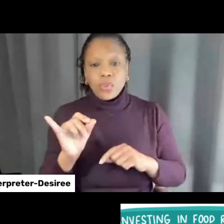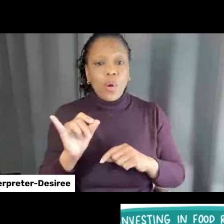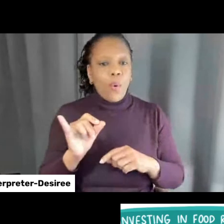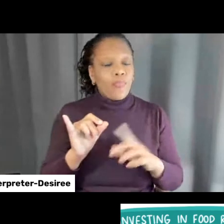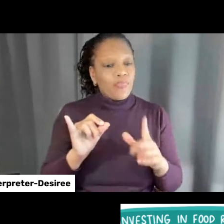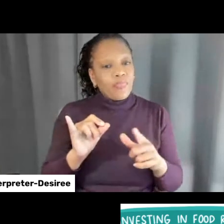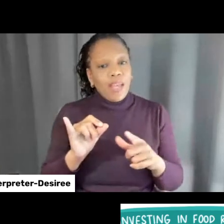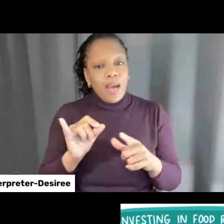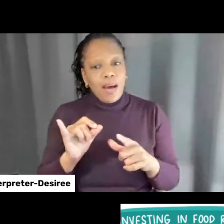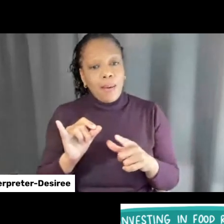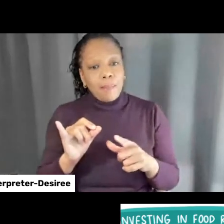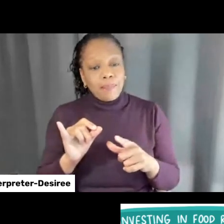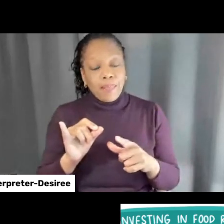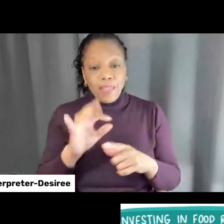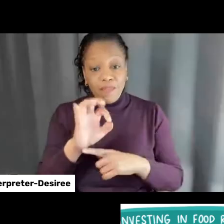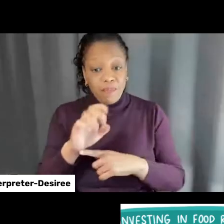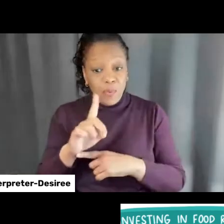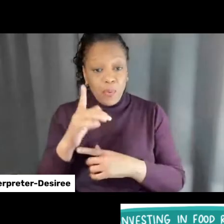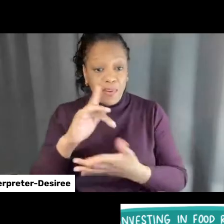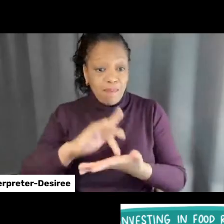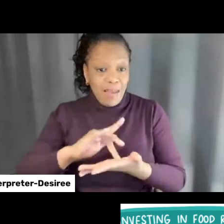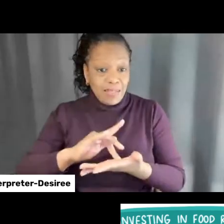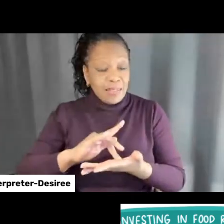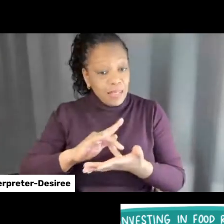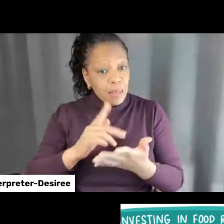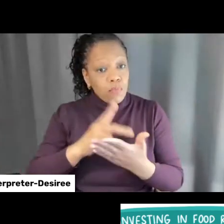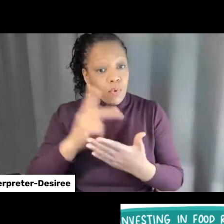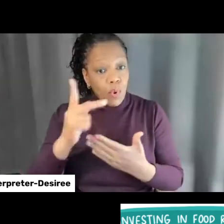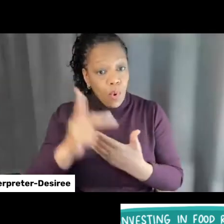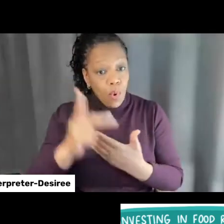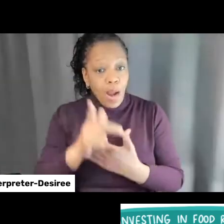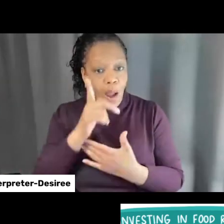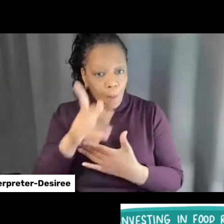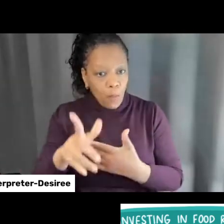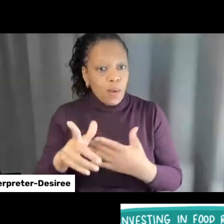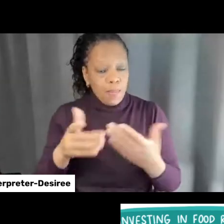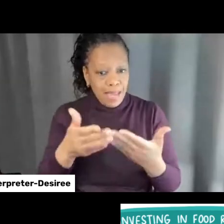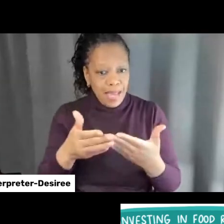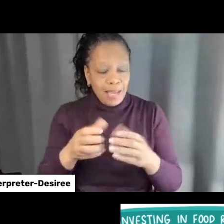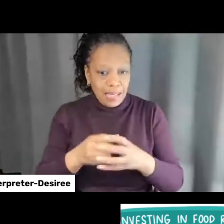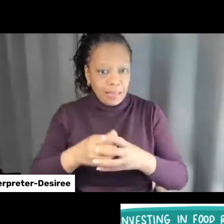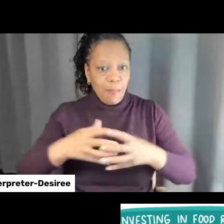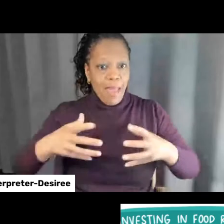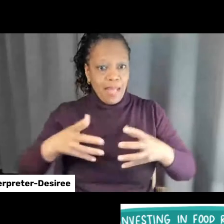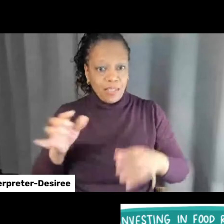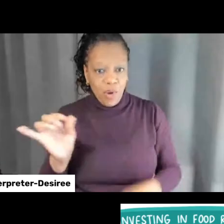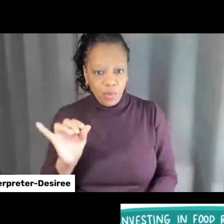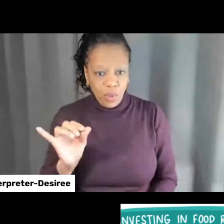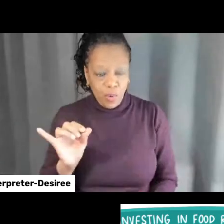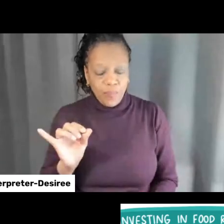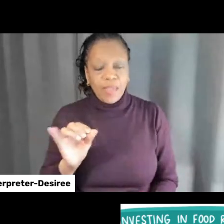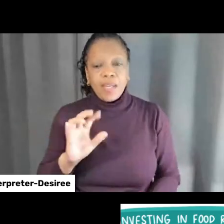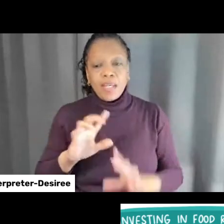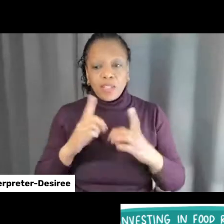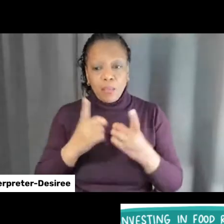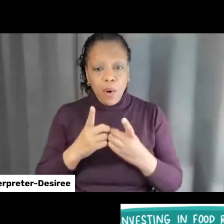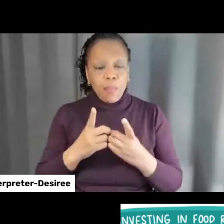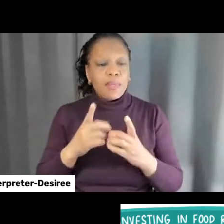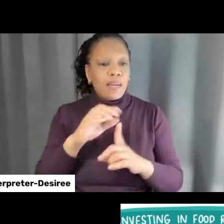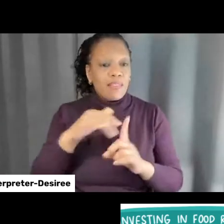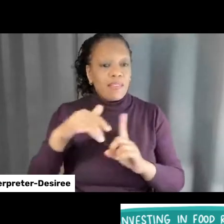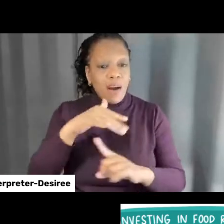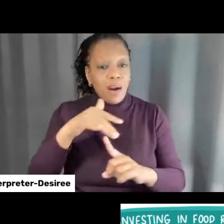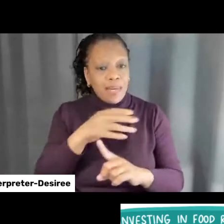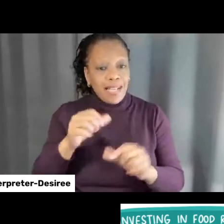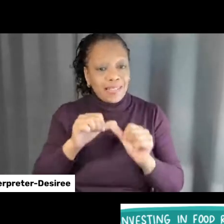expanding their Food as Medicine program. So that will directly serve Cook County Health patients. Our Department of Environment and Sustainability is